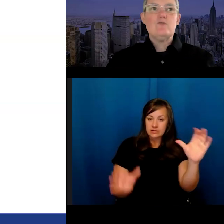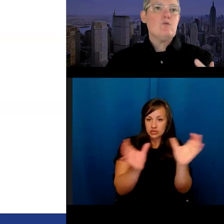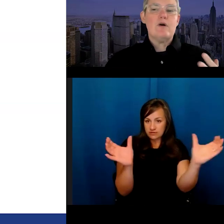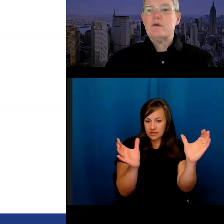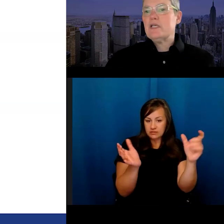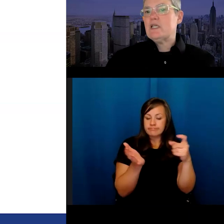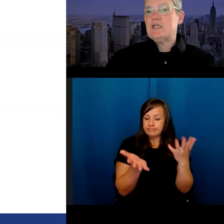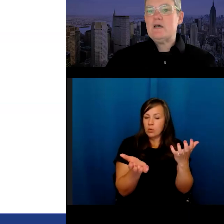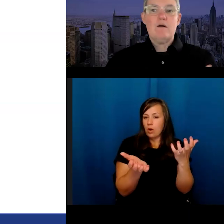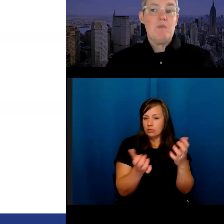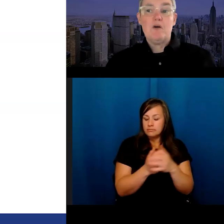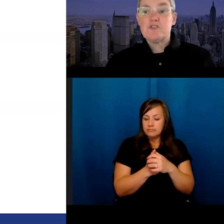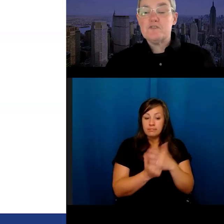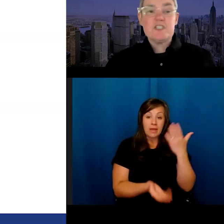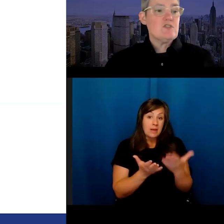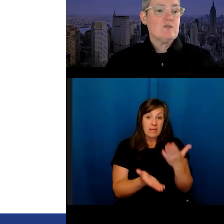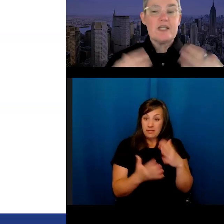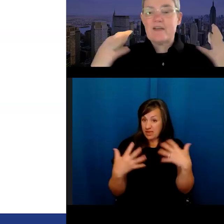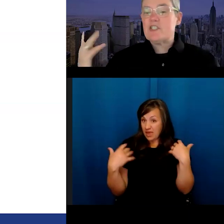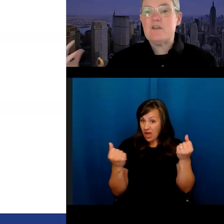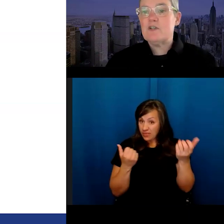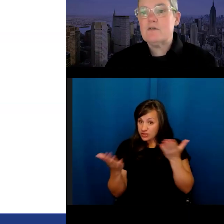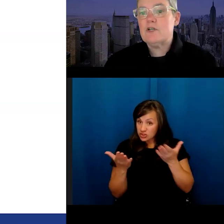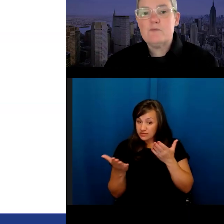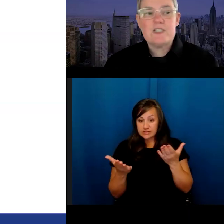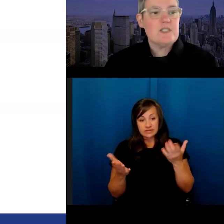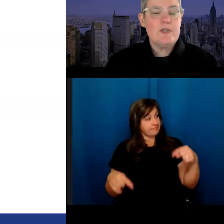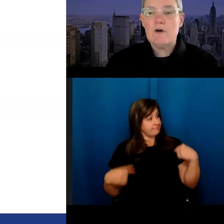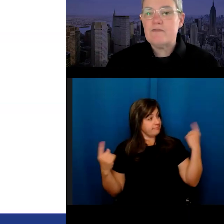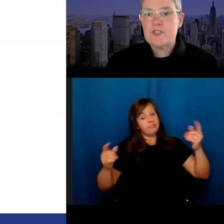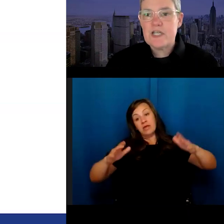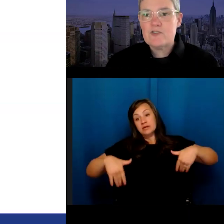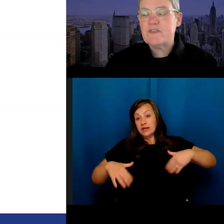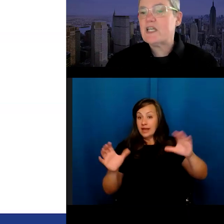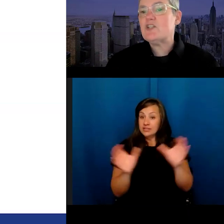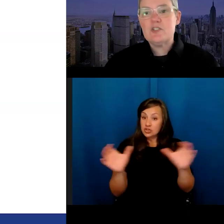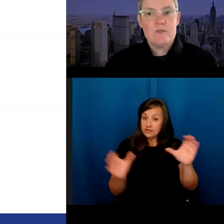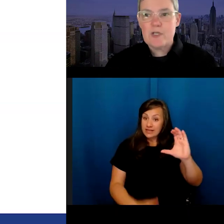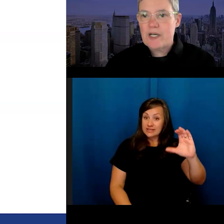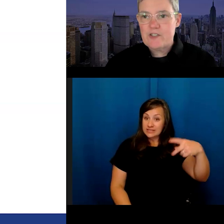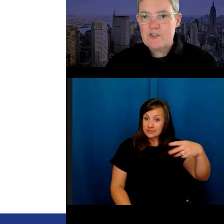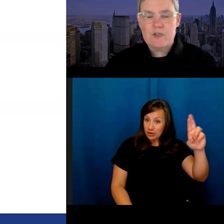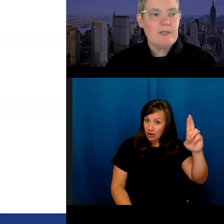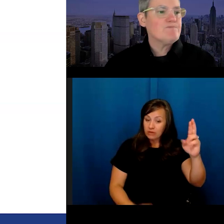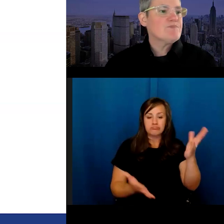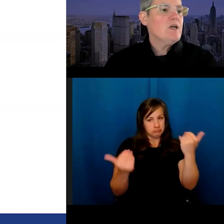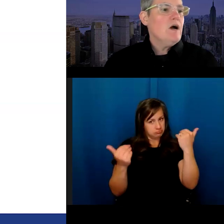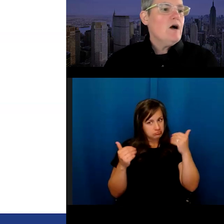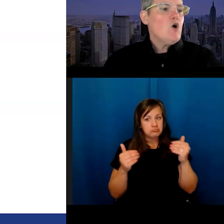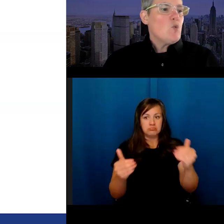Maybe you are in health services and you're like, I've just never earned my CPR first aid certification. Let me go ahead and do